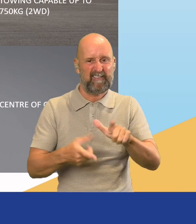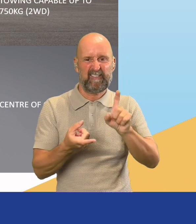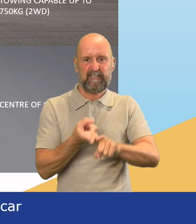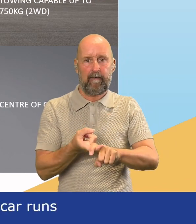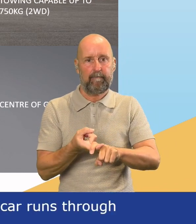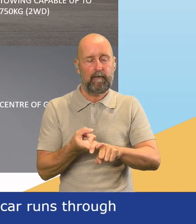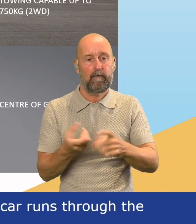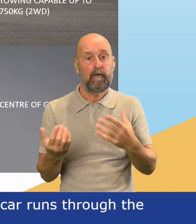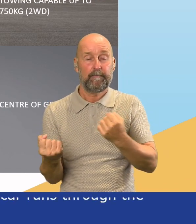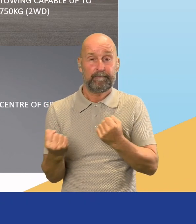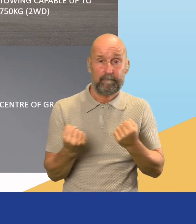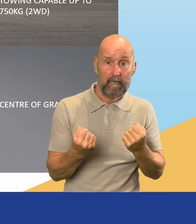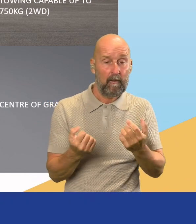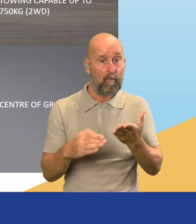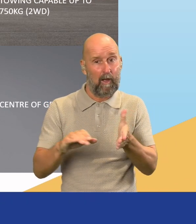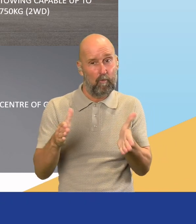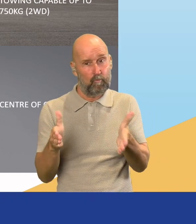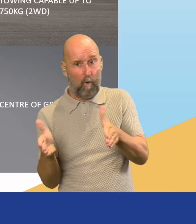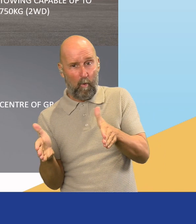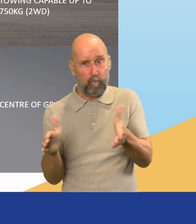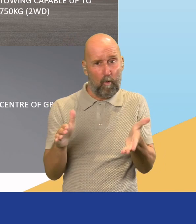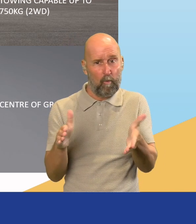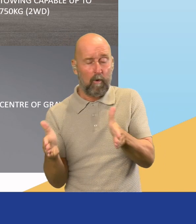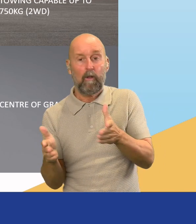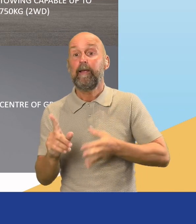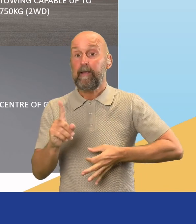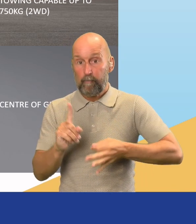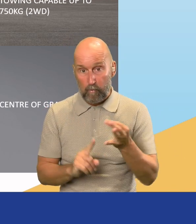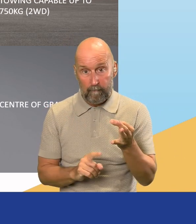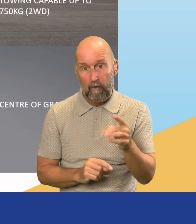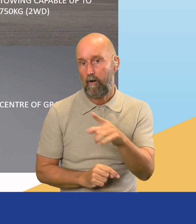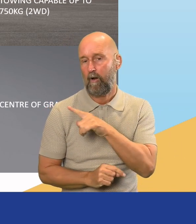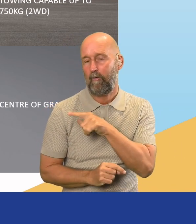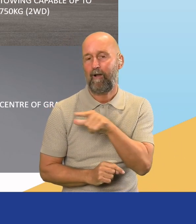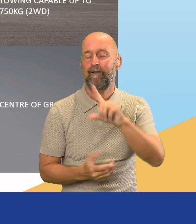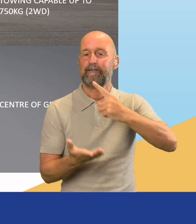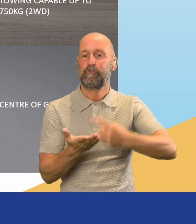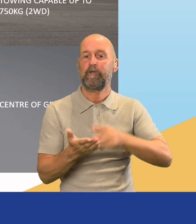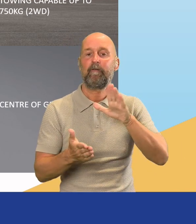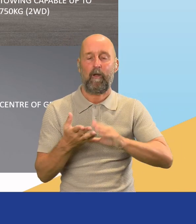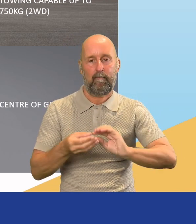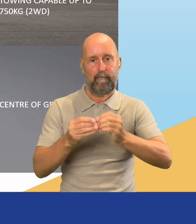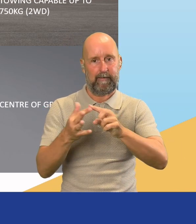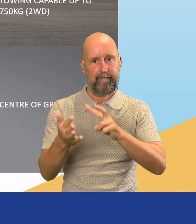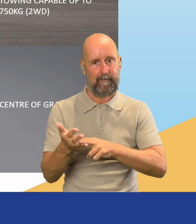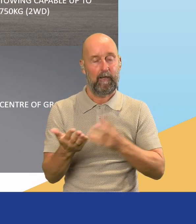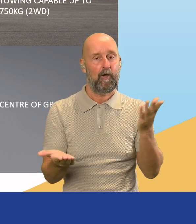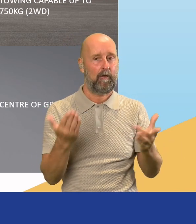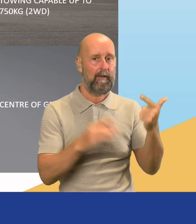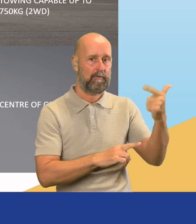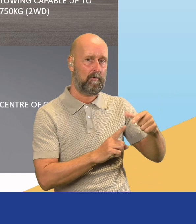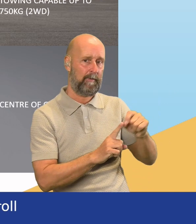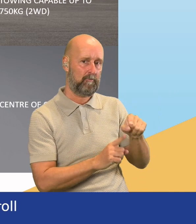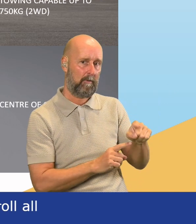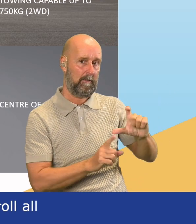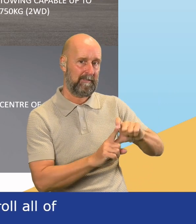handling, limited body roll, all of those things are improved because of the decisions made on an EV versus a petrol diesel